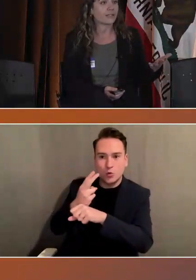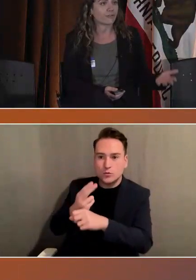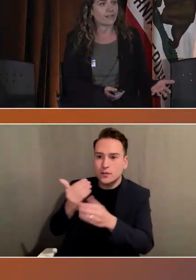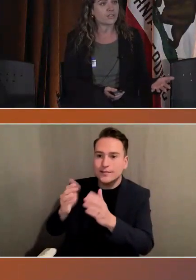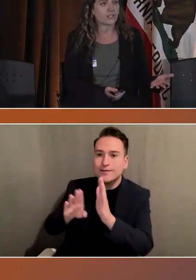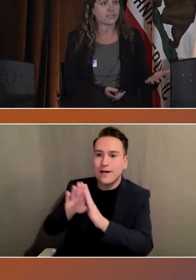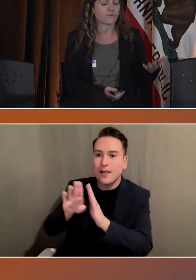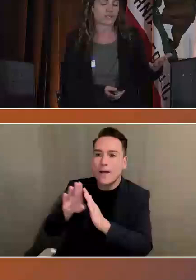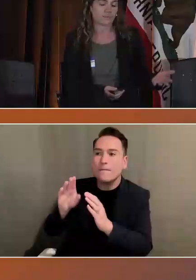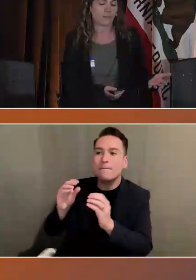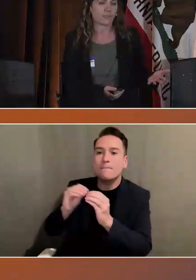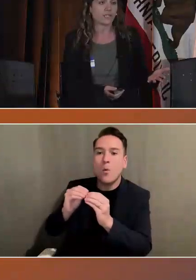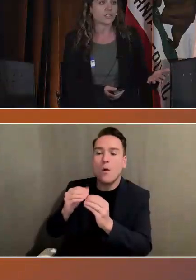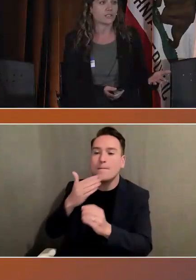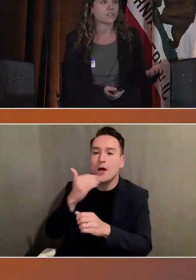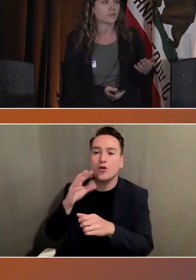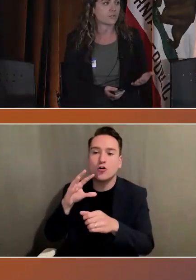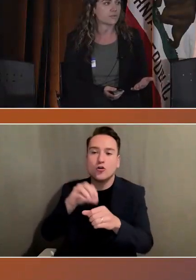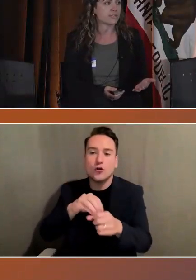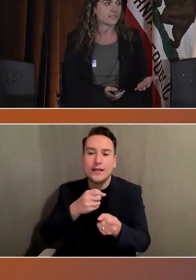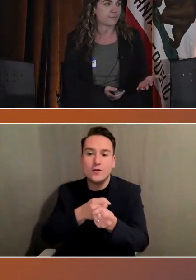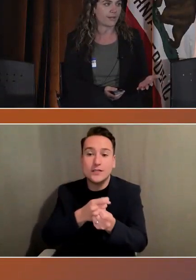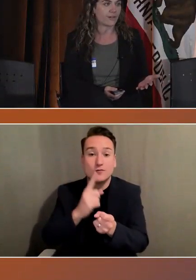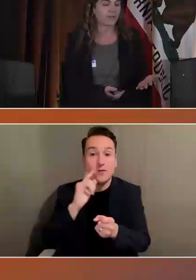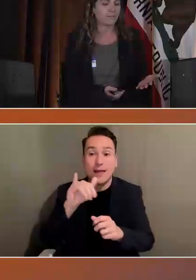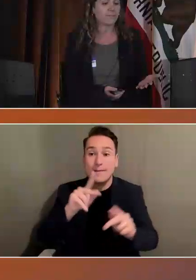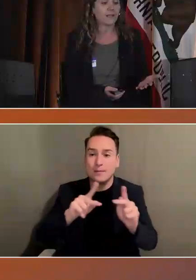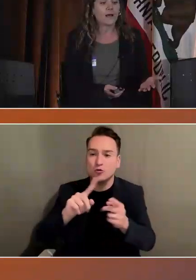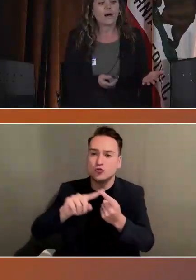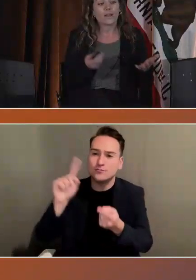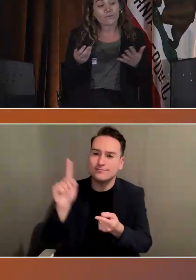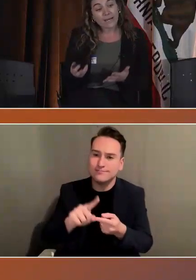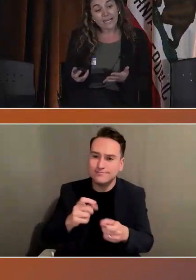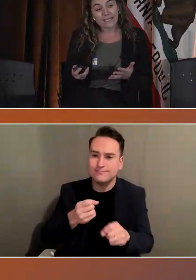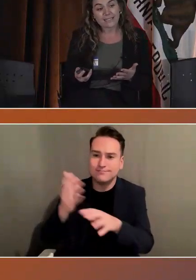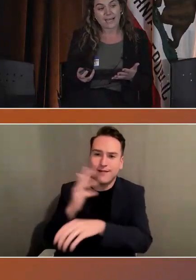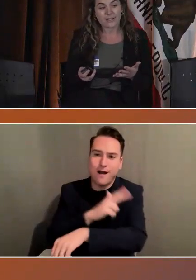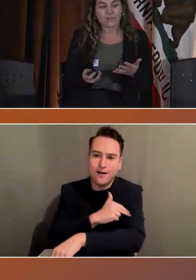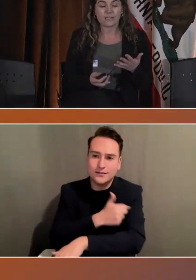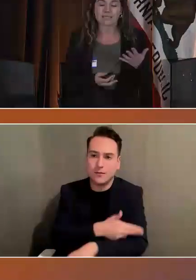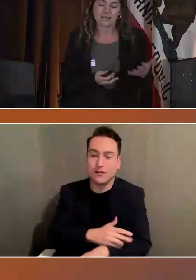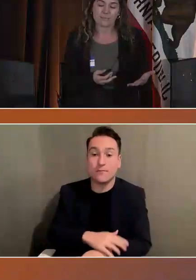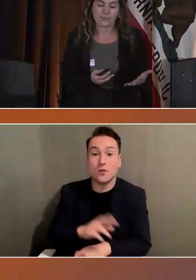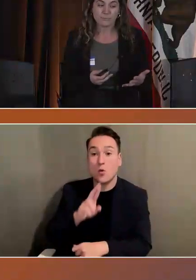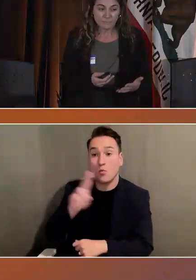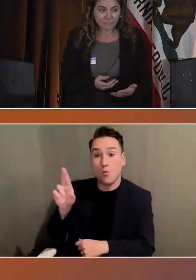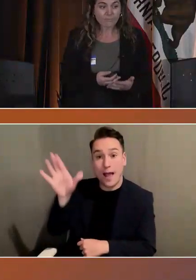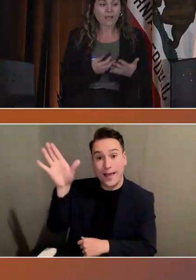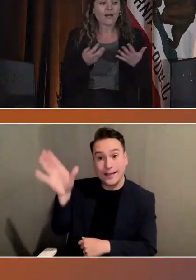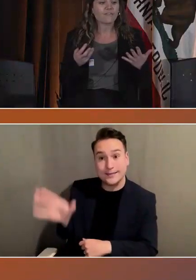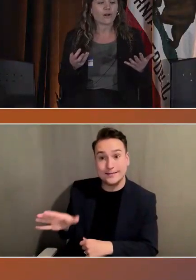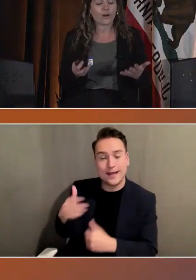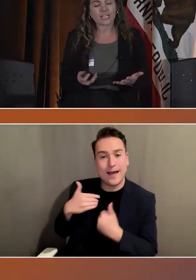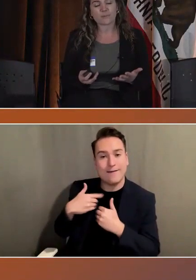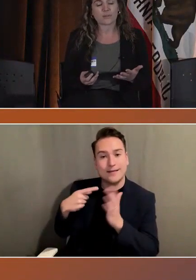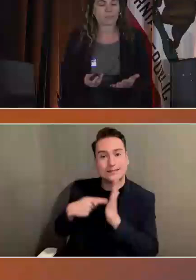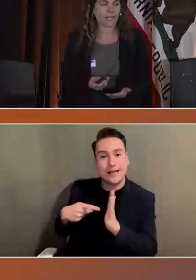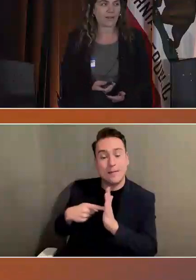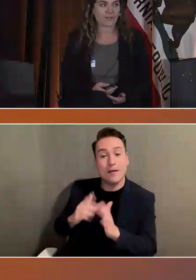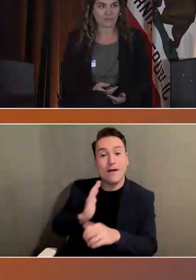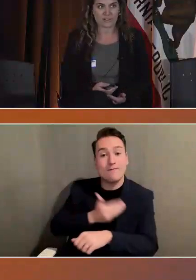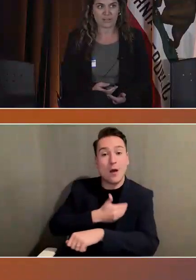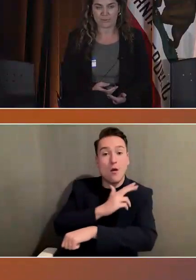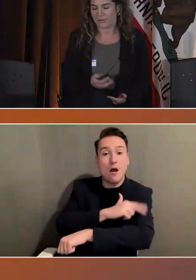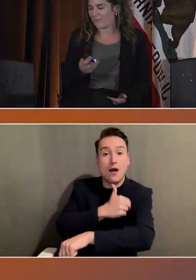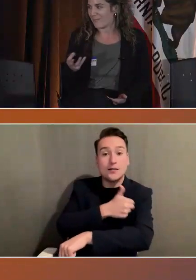targeted interventions for this population to reduce this disparity. On the right-hand side, you have an example of our hospital